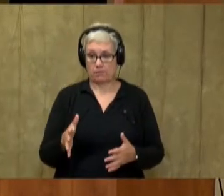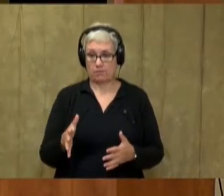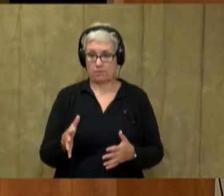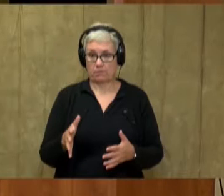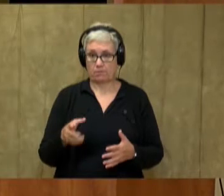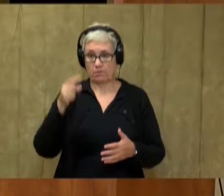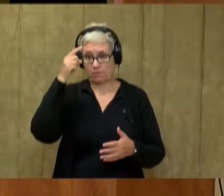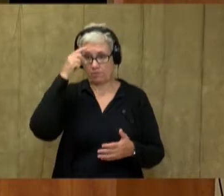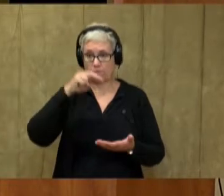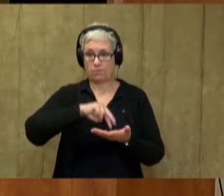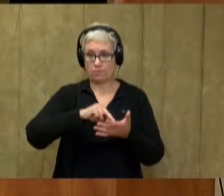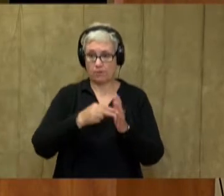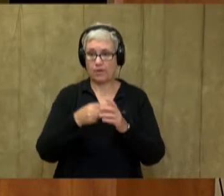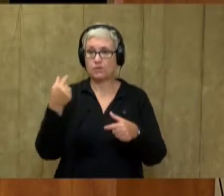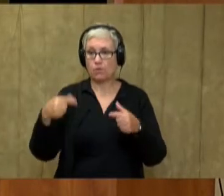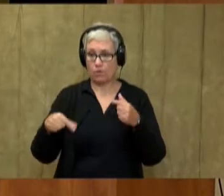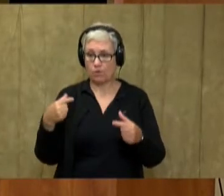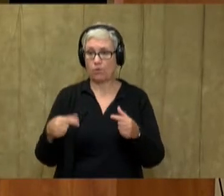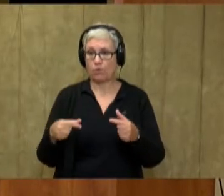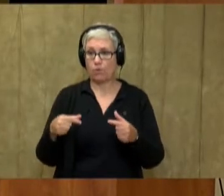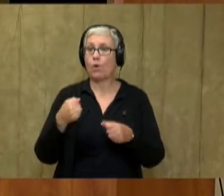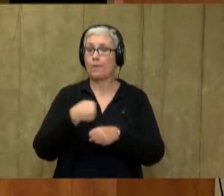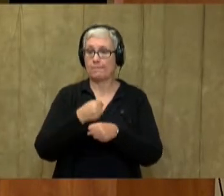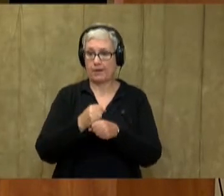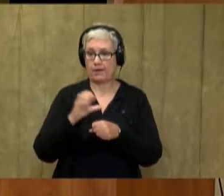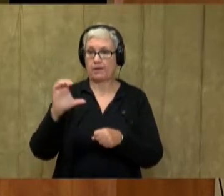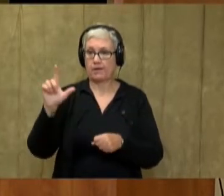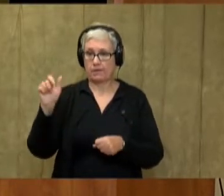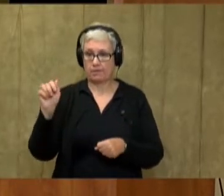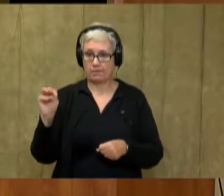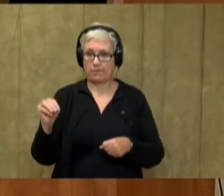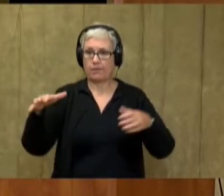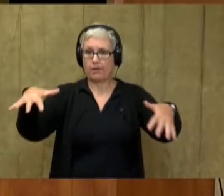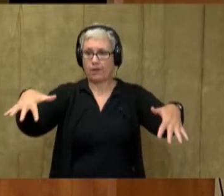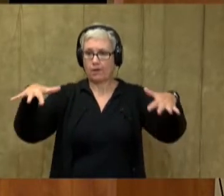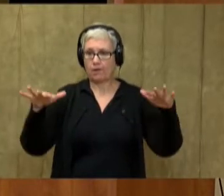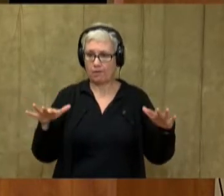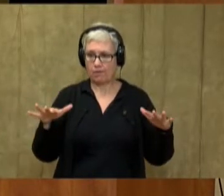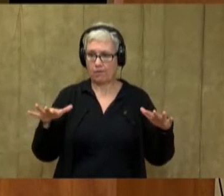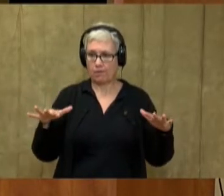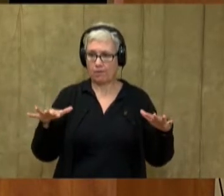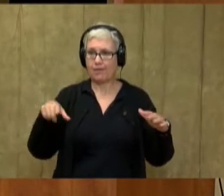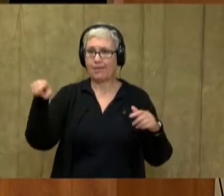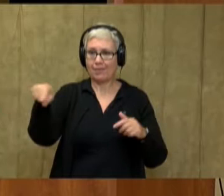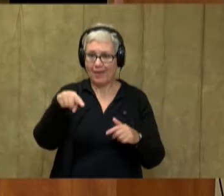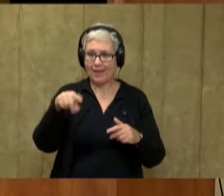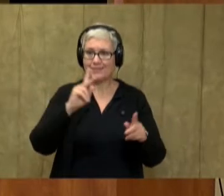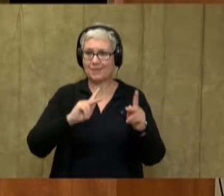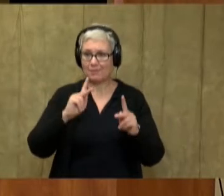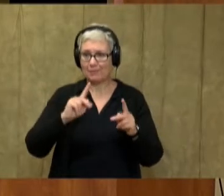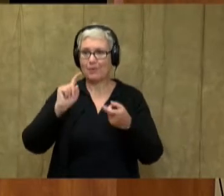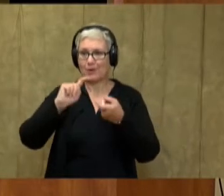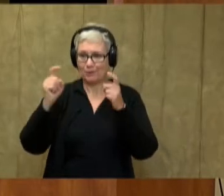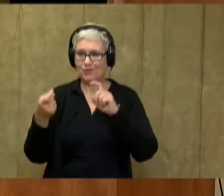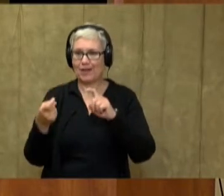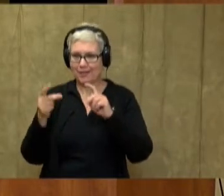argue or to make a claim. The audience is the powers that be. Who changes the rules about school lunches? All right,